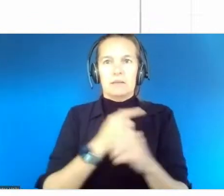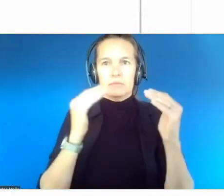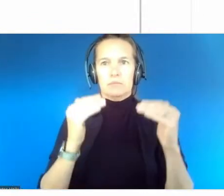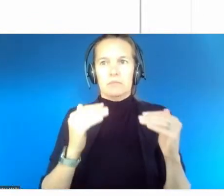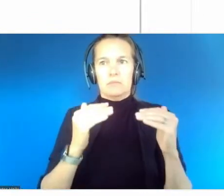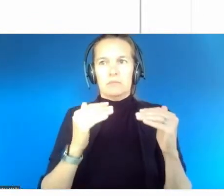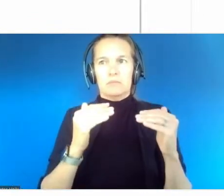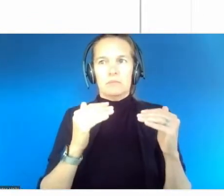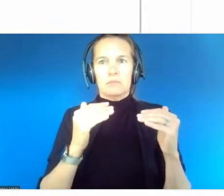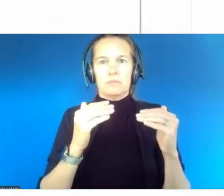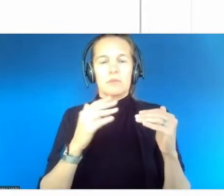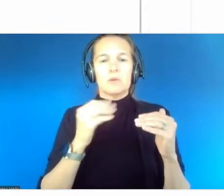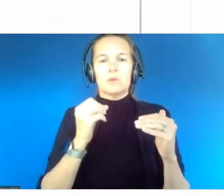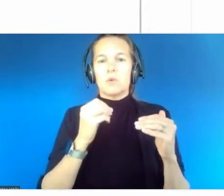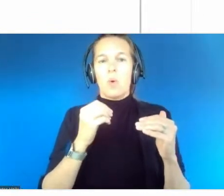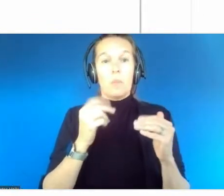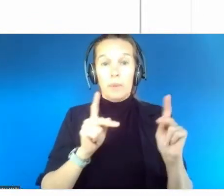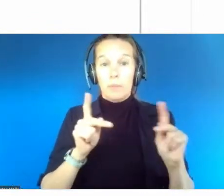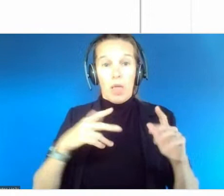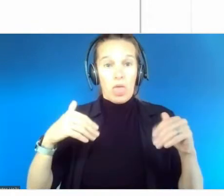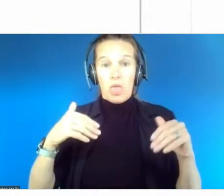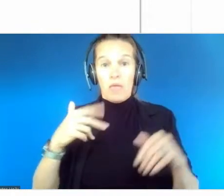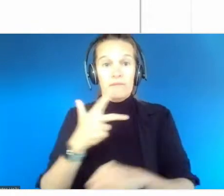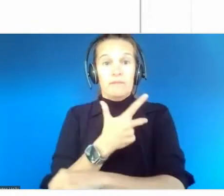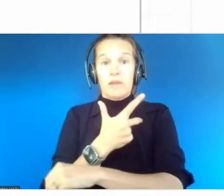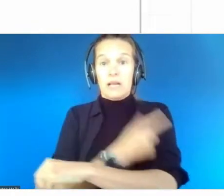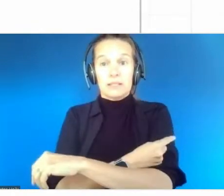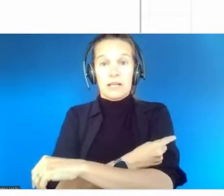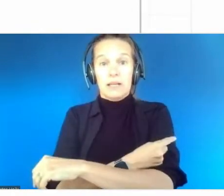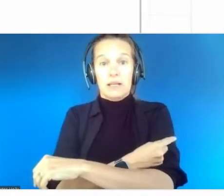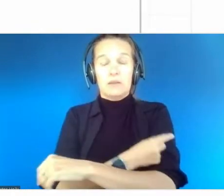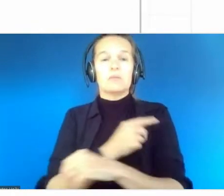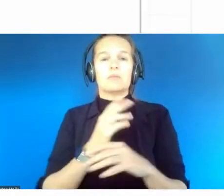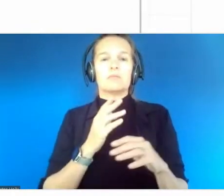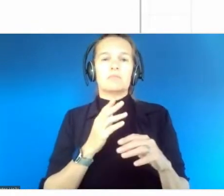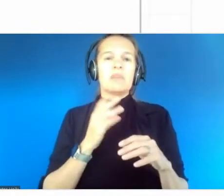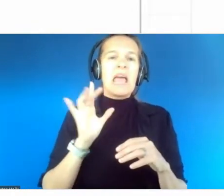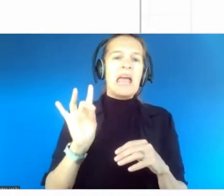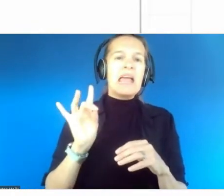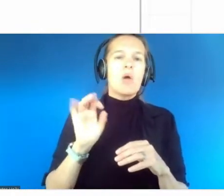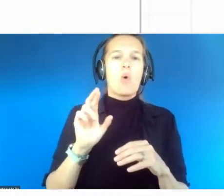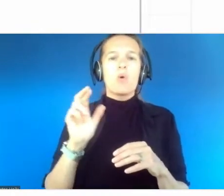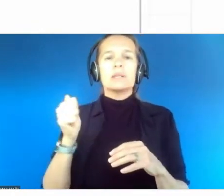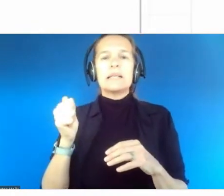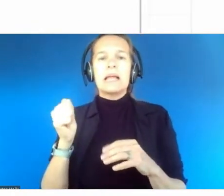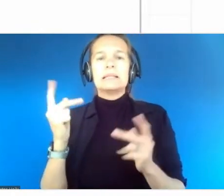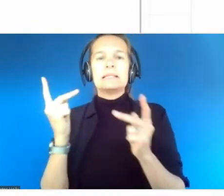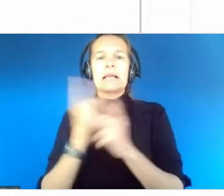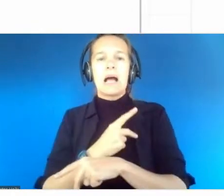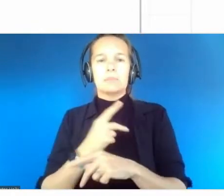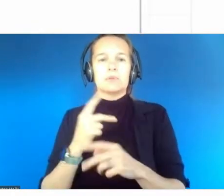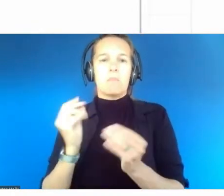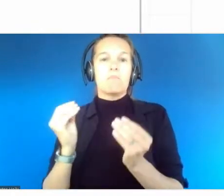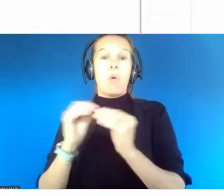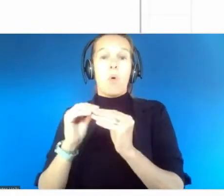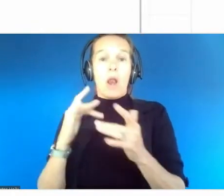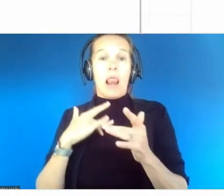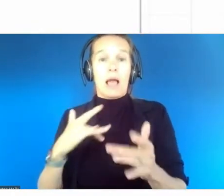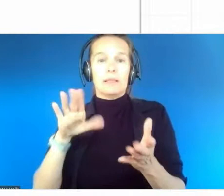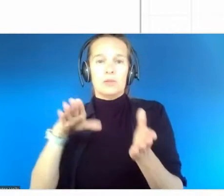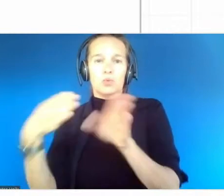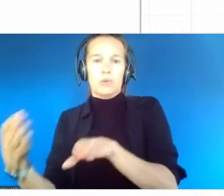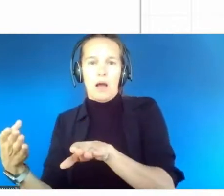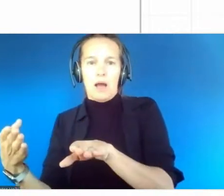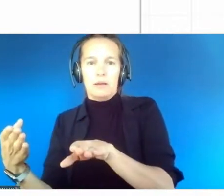Those missing their vaccines are actually over 8 to 10 times greater. So the vaccines are